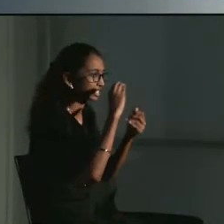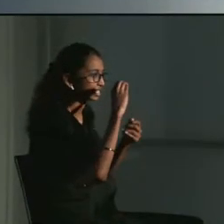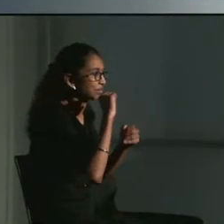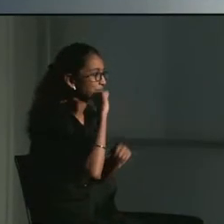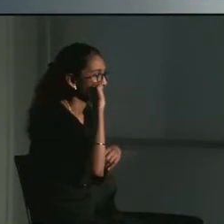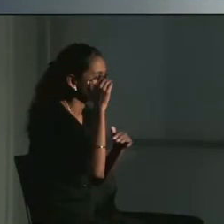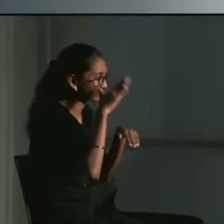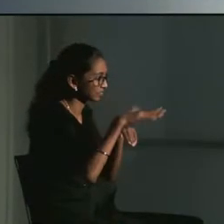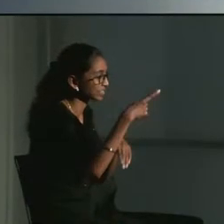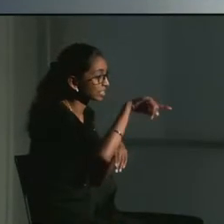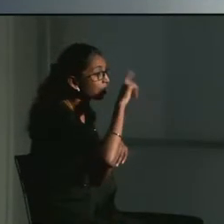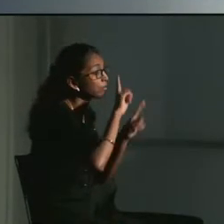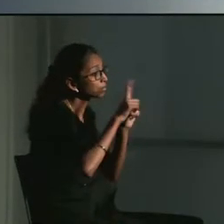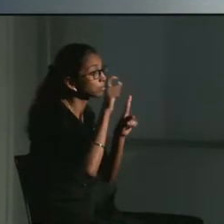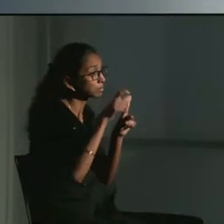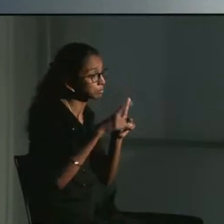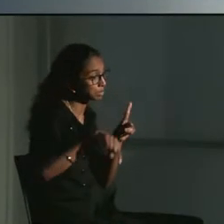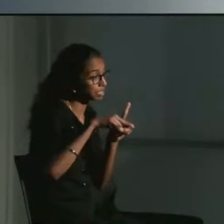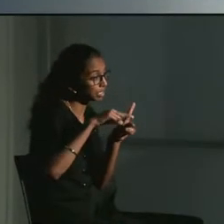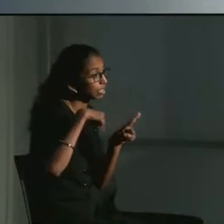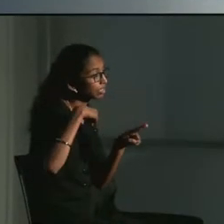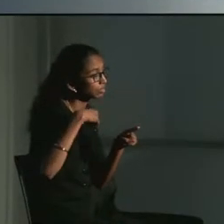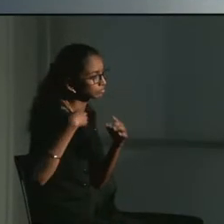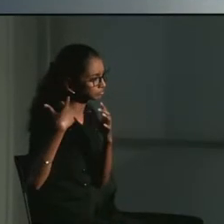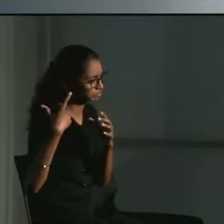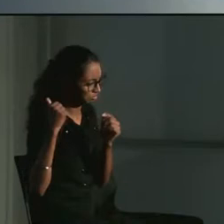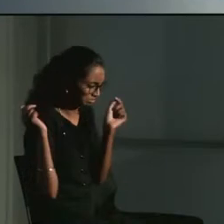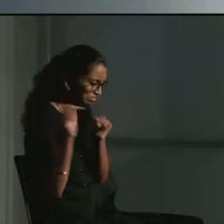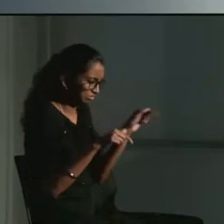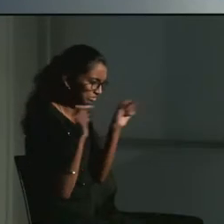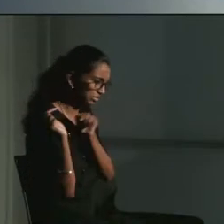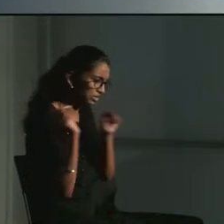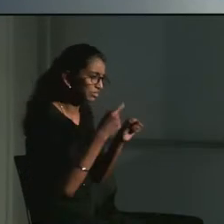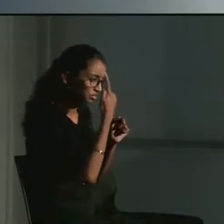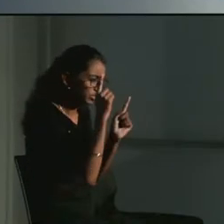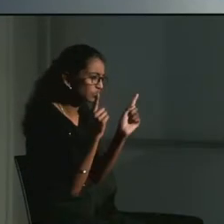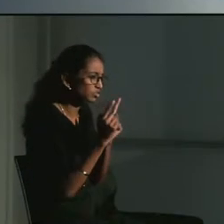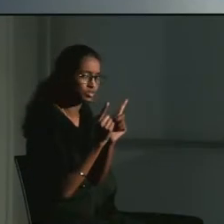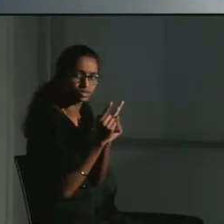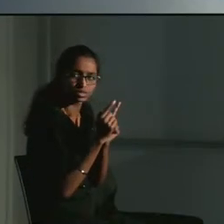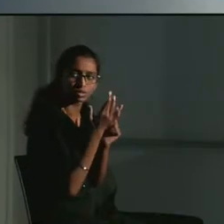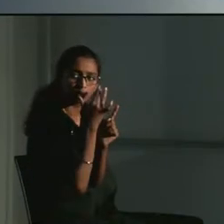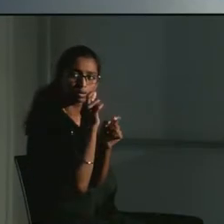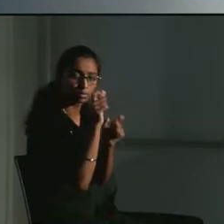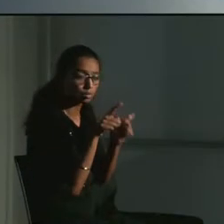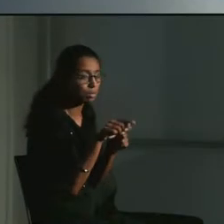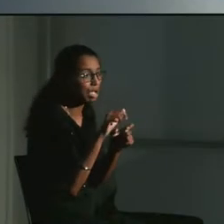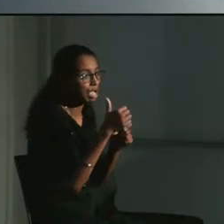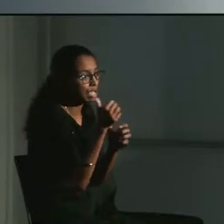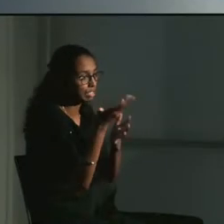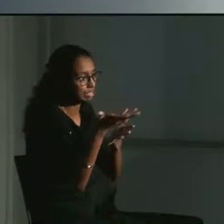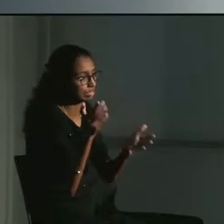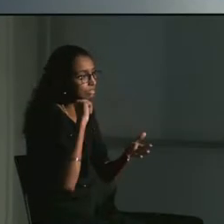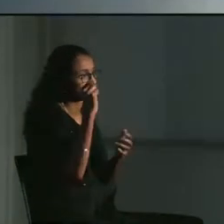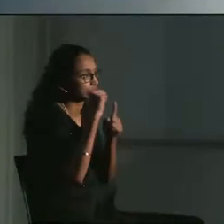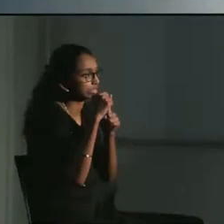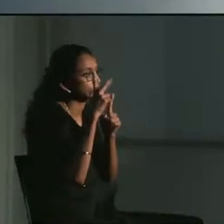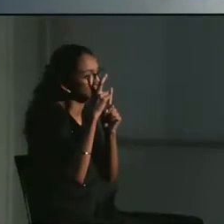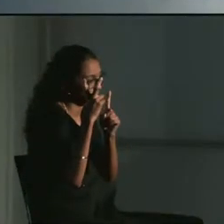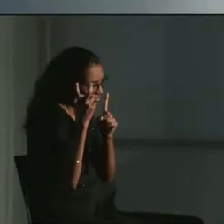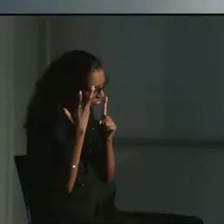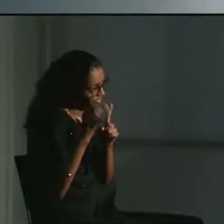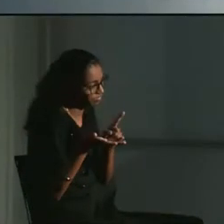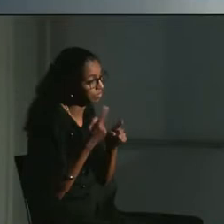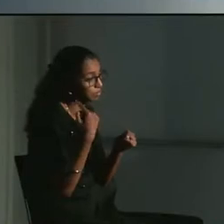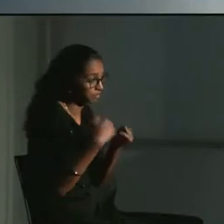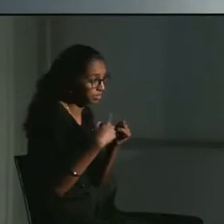what we realized is people were also coming together briefly because there was already something else to protest there at that time. And